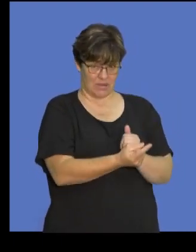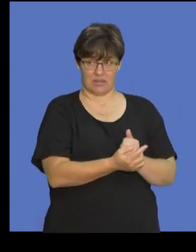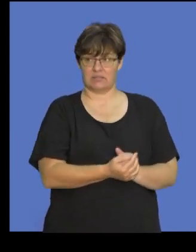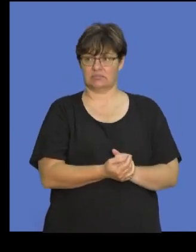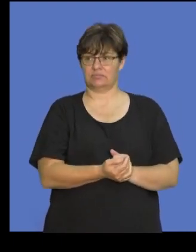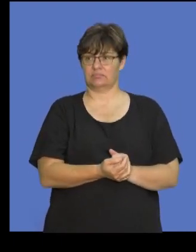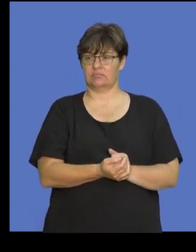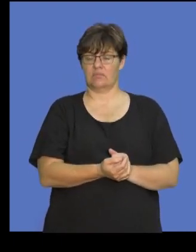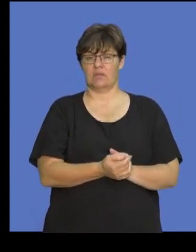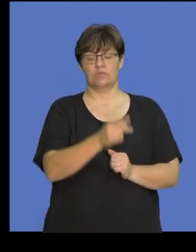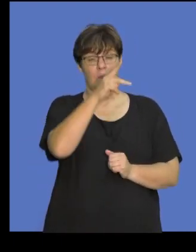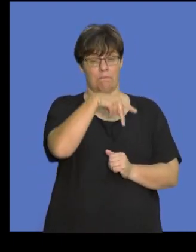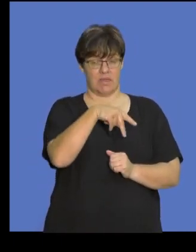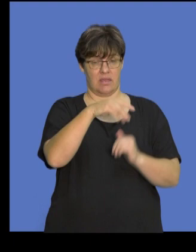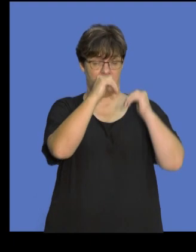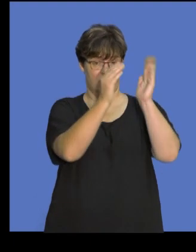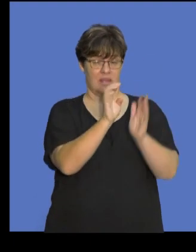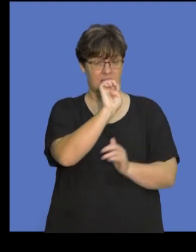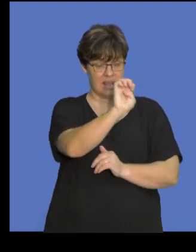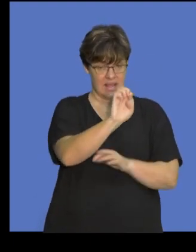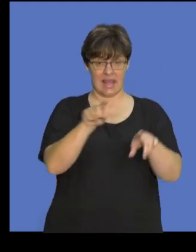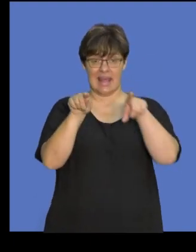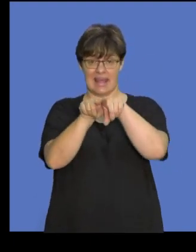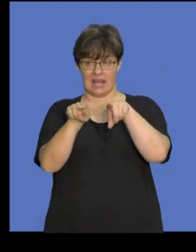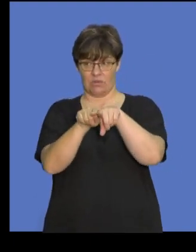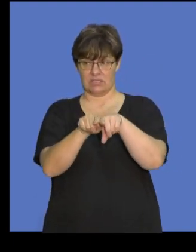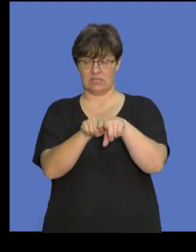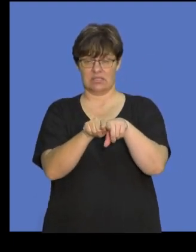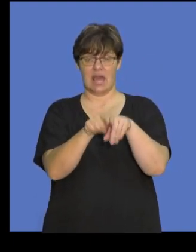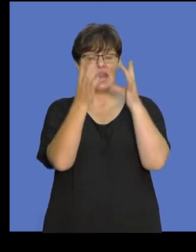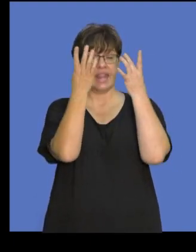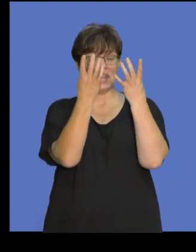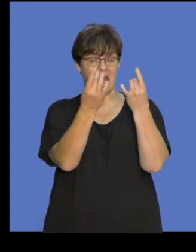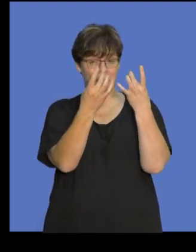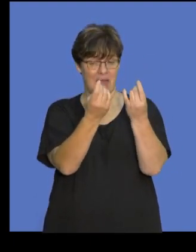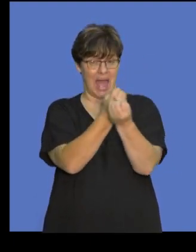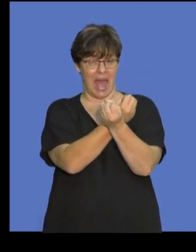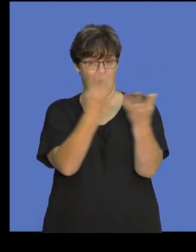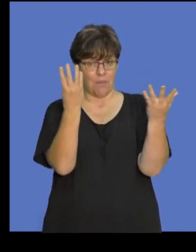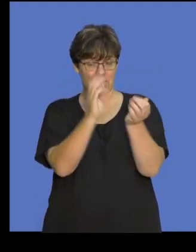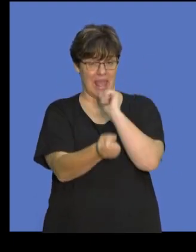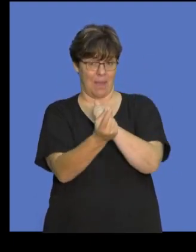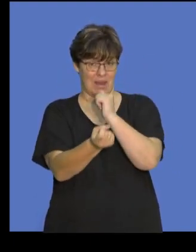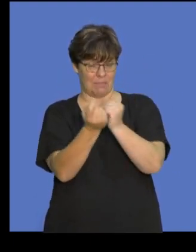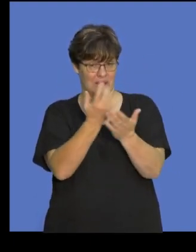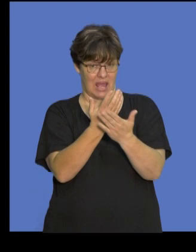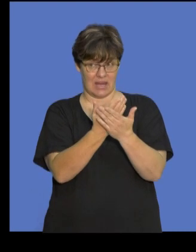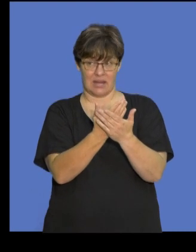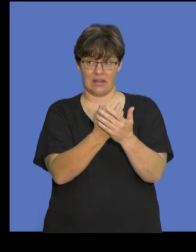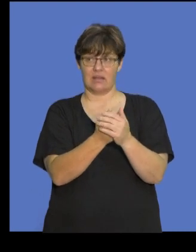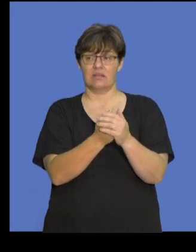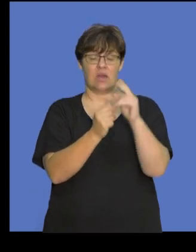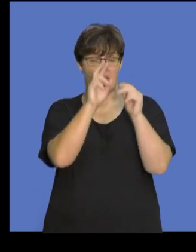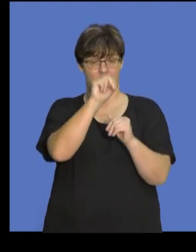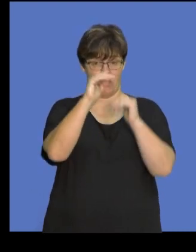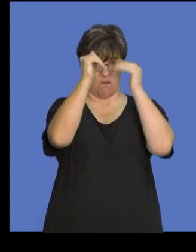say the probability of an event is equal to the number of times that event can happen divided